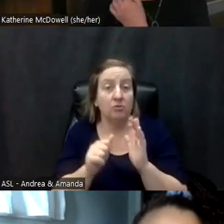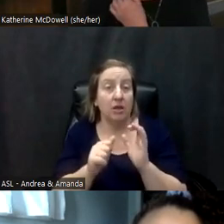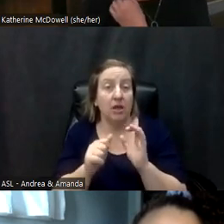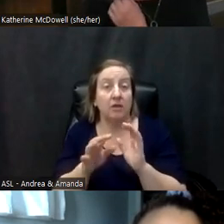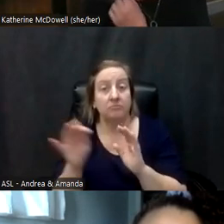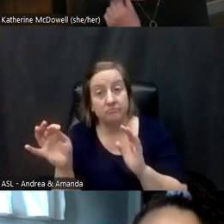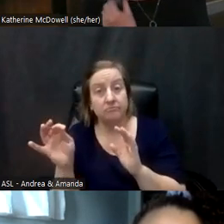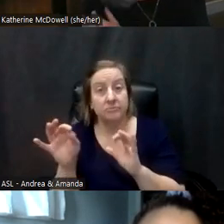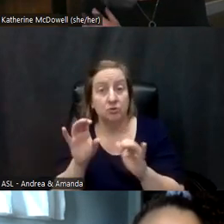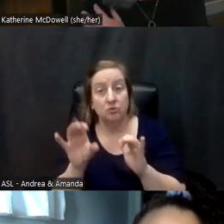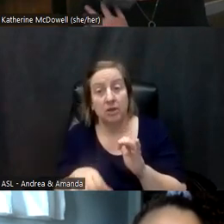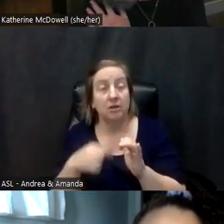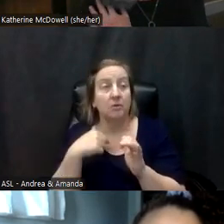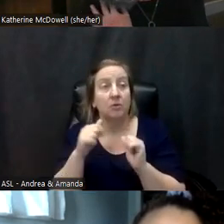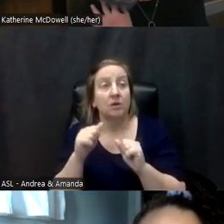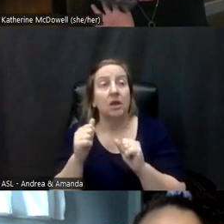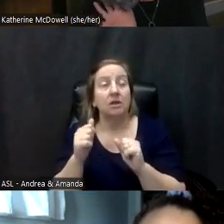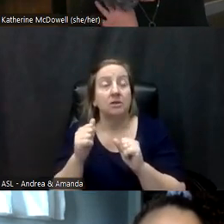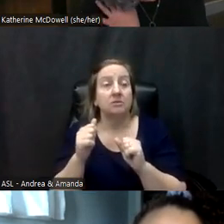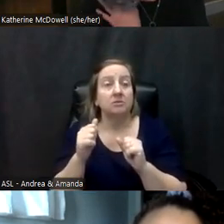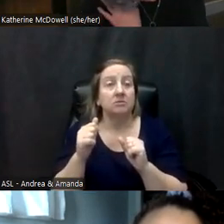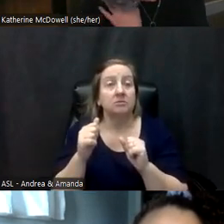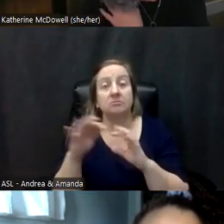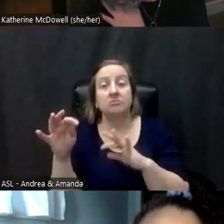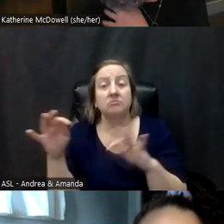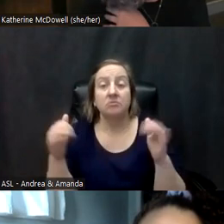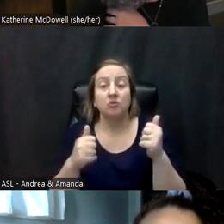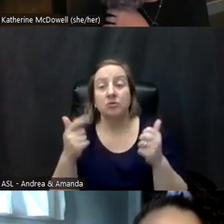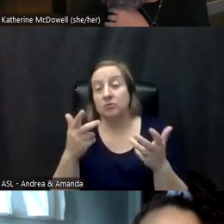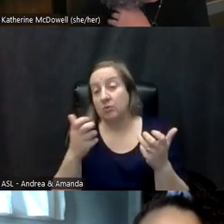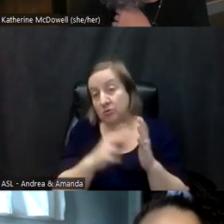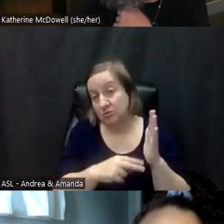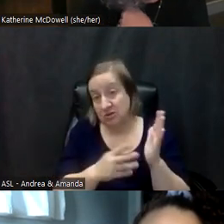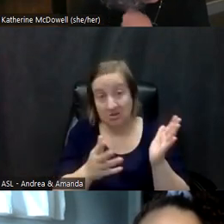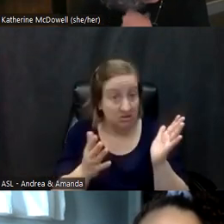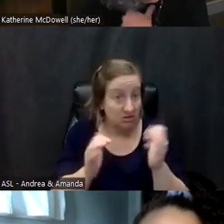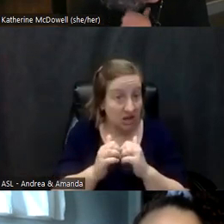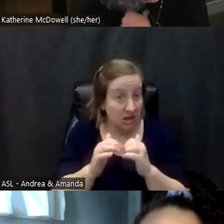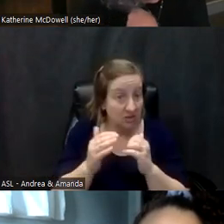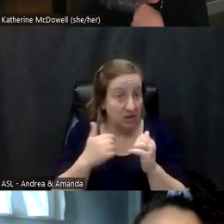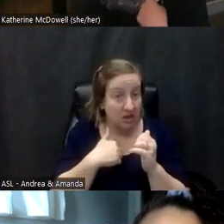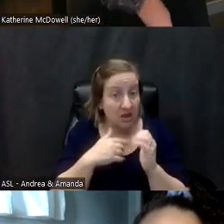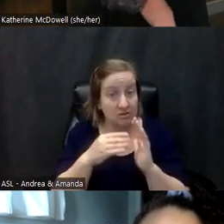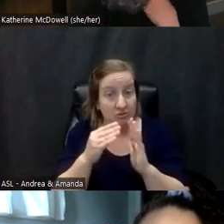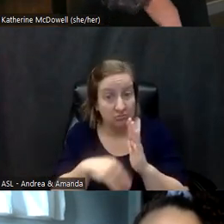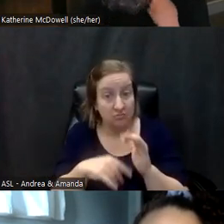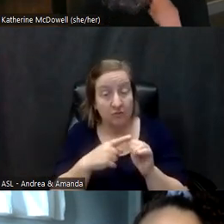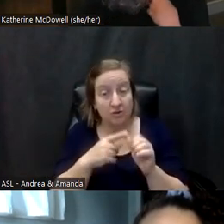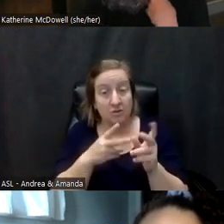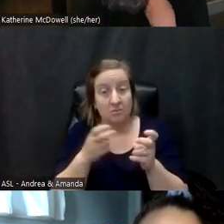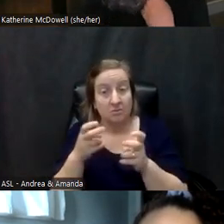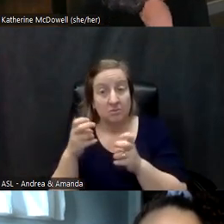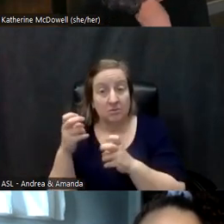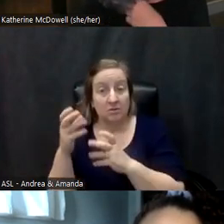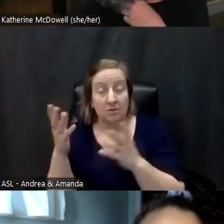that. And we could get dibs on whichever ones we might want to read. So how about if I just first go through and pull out all the ones that look